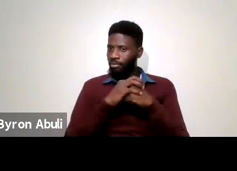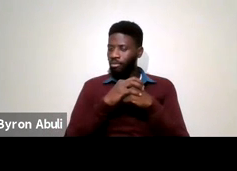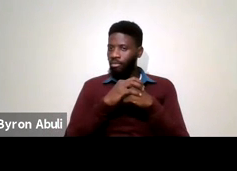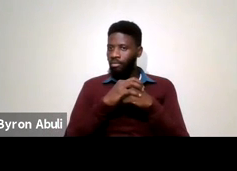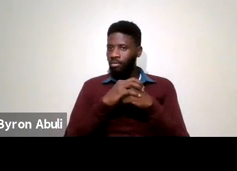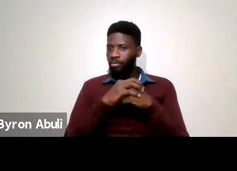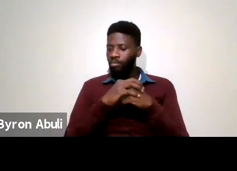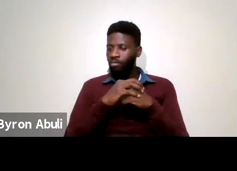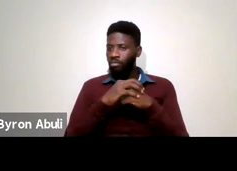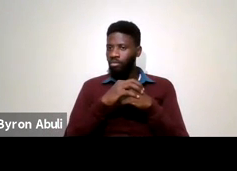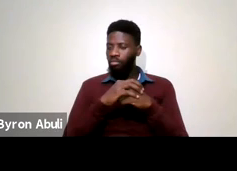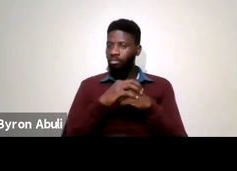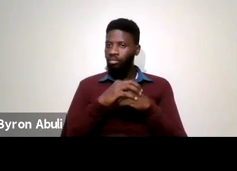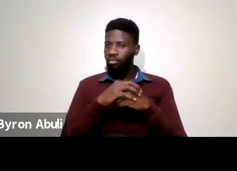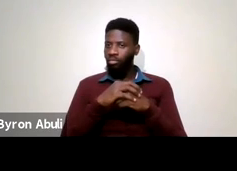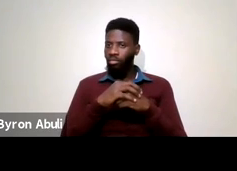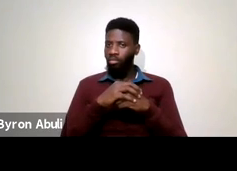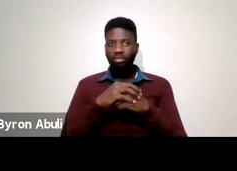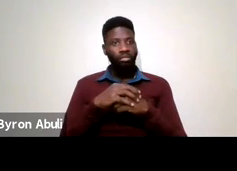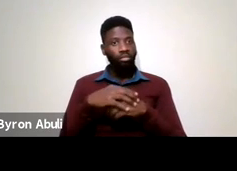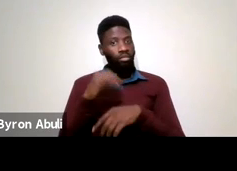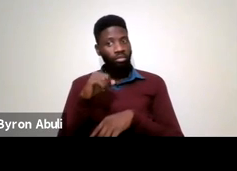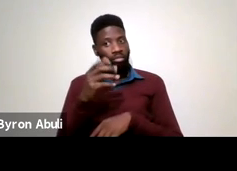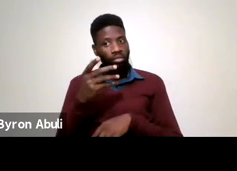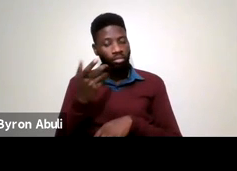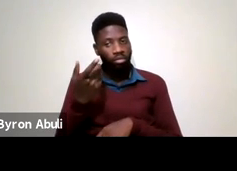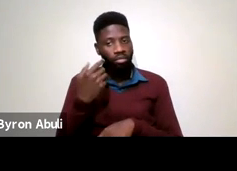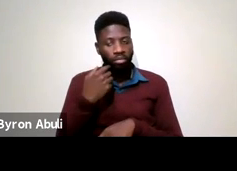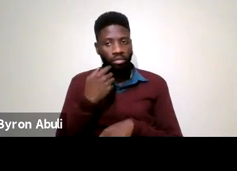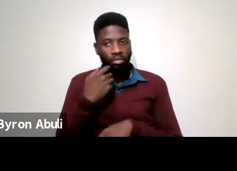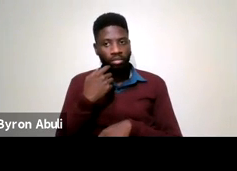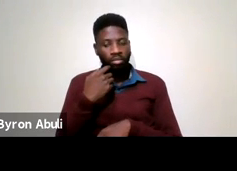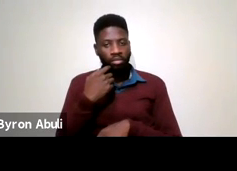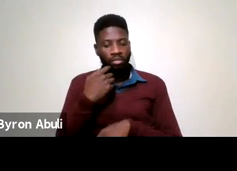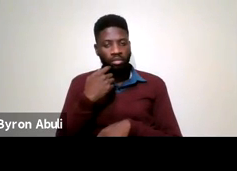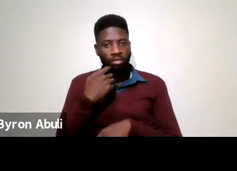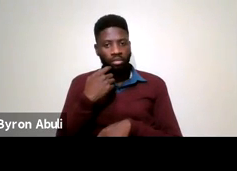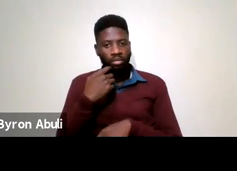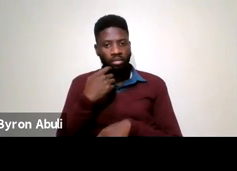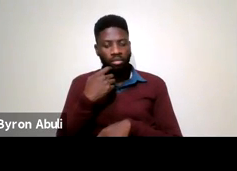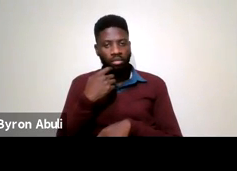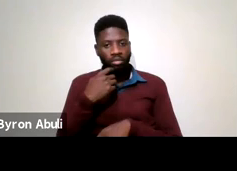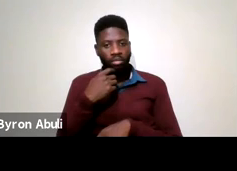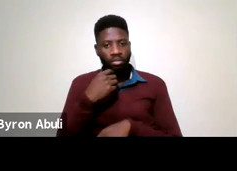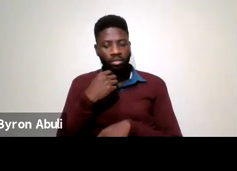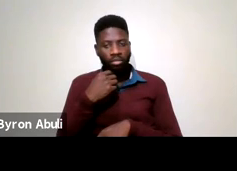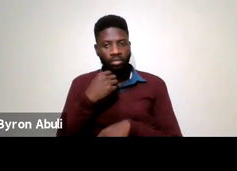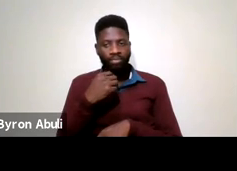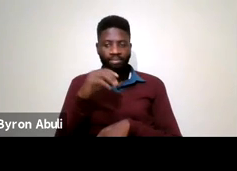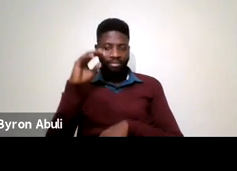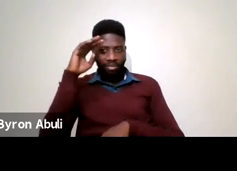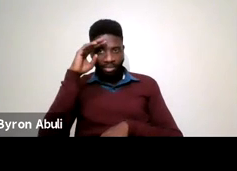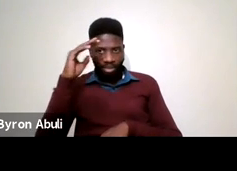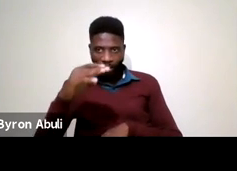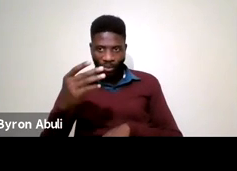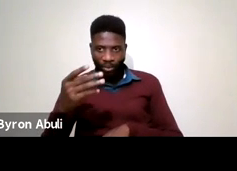Yes. Right, Yes. that lone pair is next to the pi bond, the one in red. And so we can go ahead and. Hello. Yes,